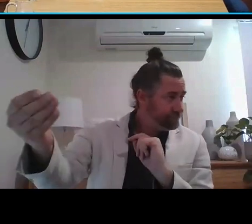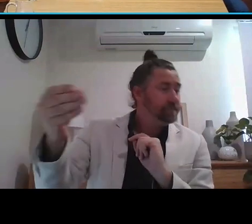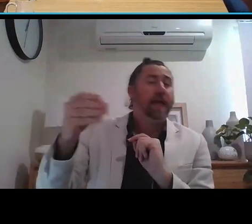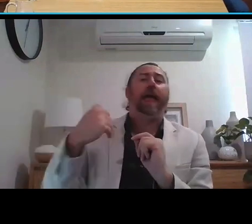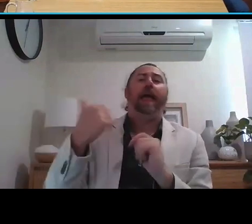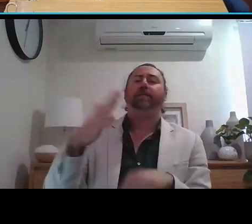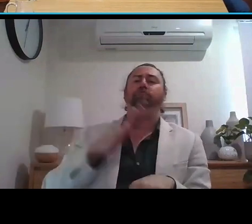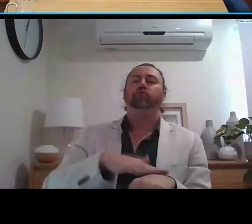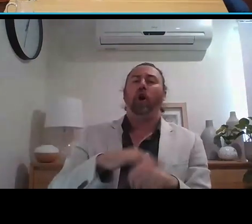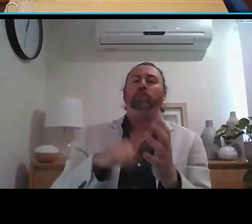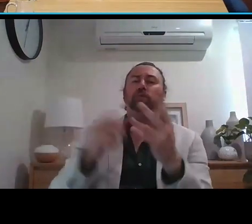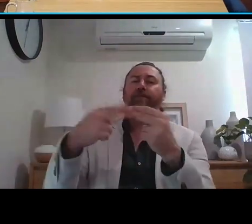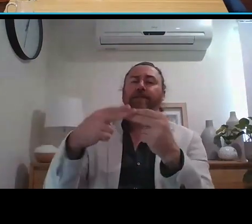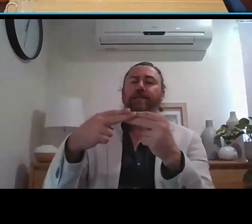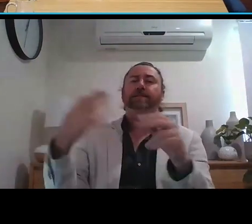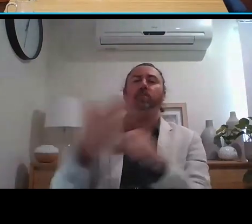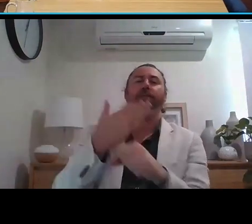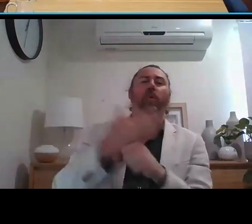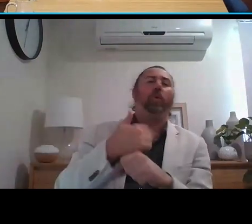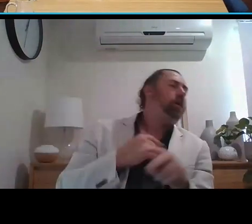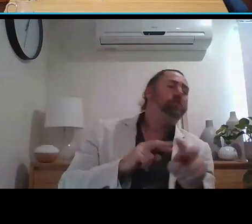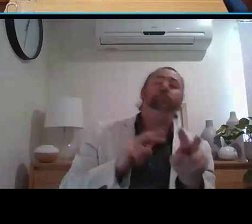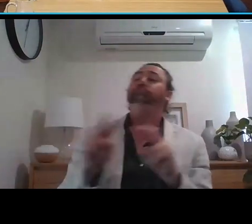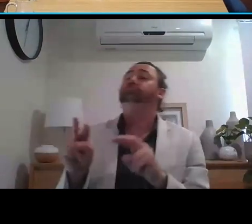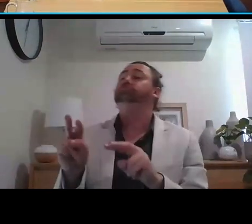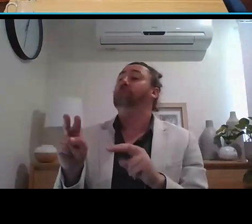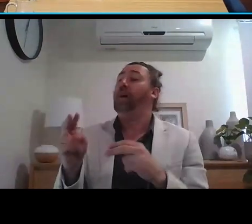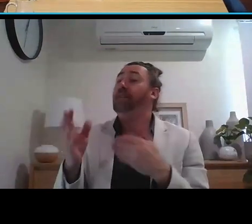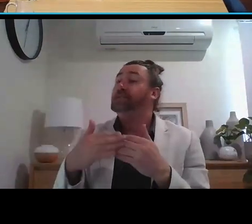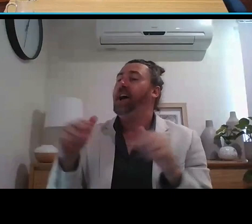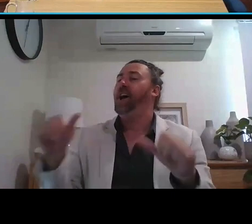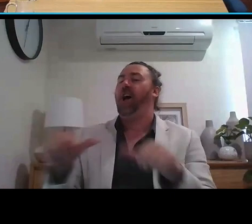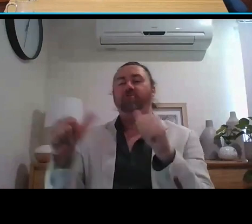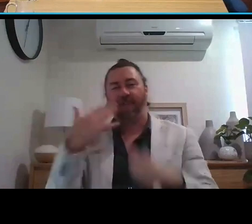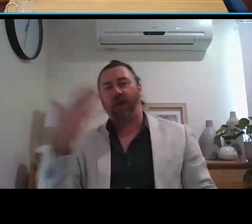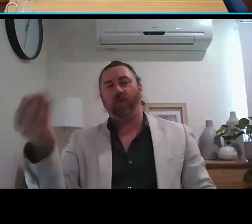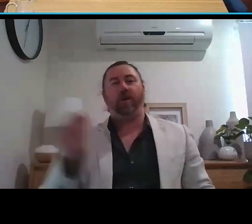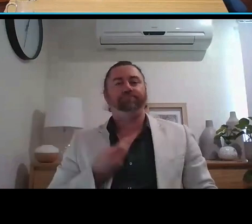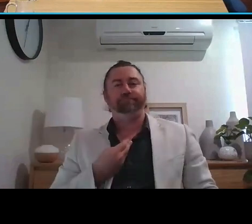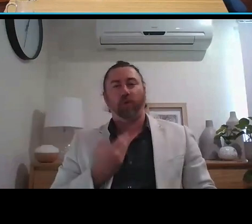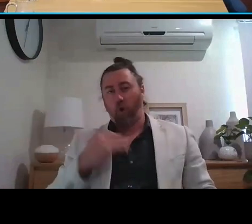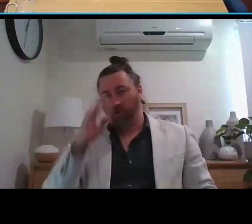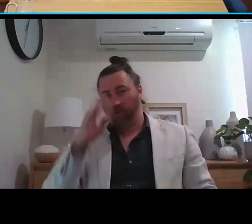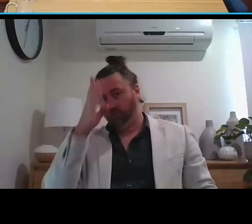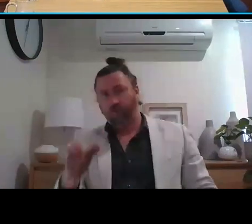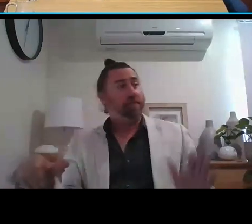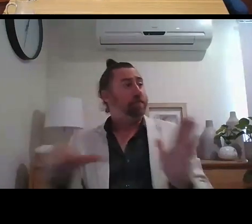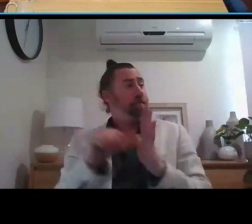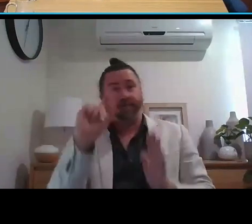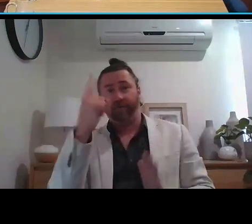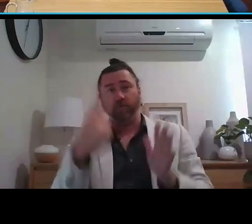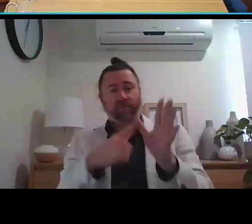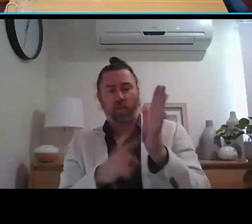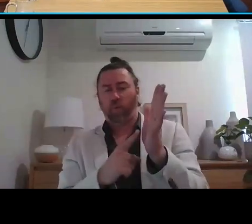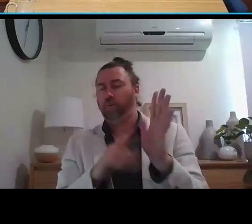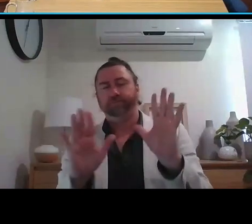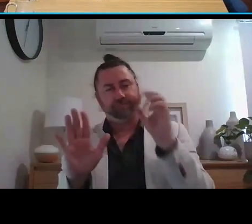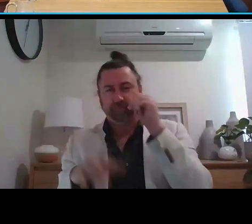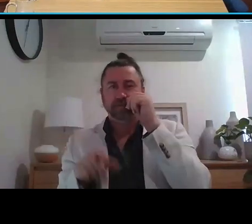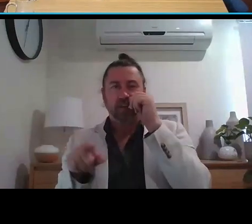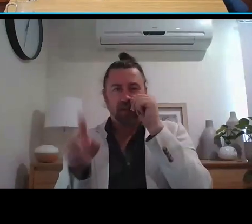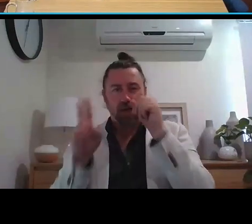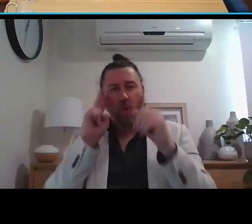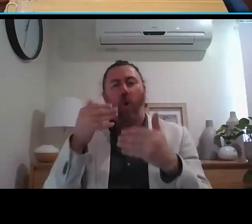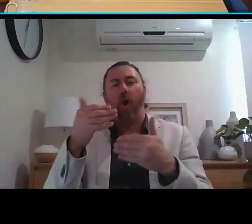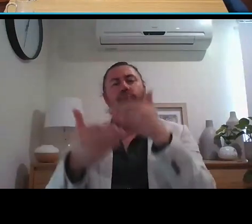their undertaking to remedy to address the non-compliance. I think in the aged care context, though, procedural fairness needs to be